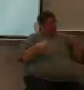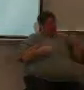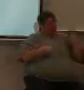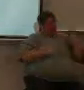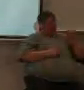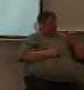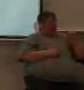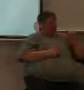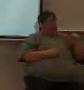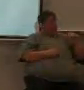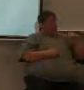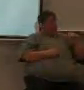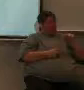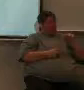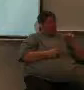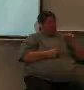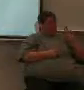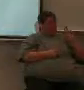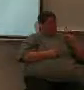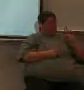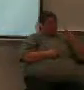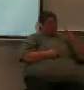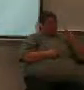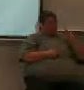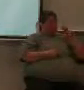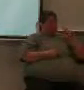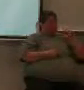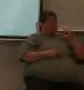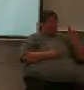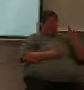enters the food chain much more rapidly and has much more toxic effects.